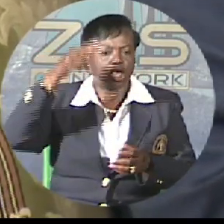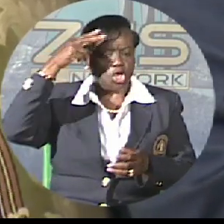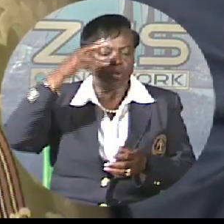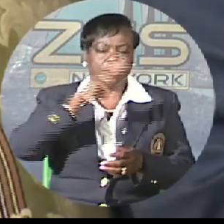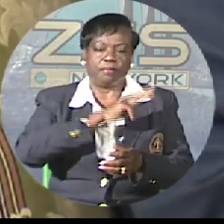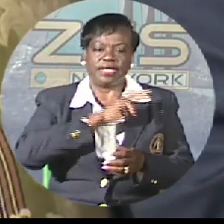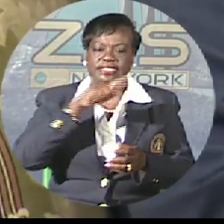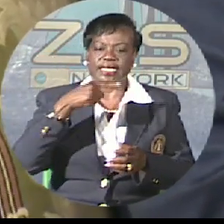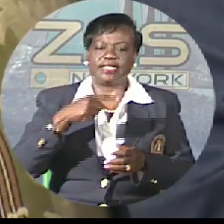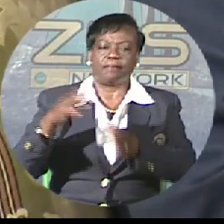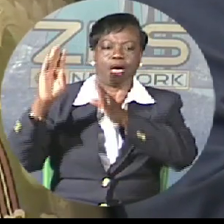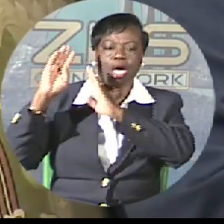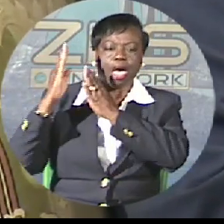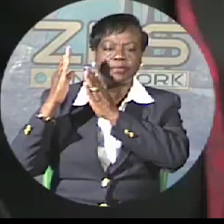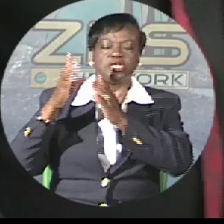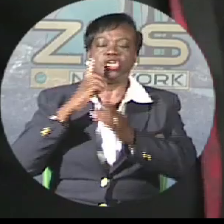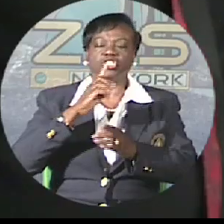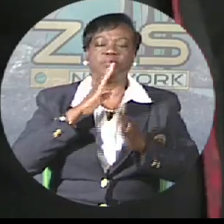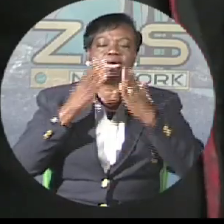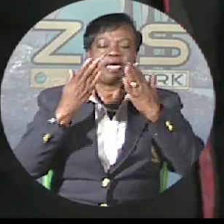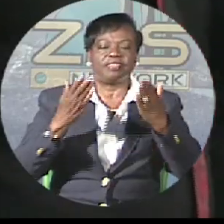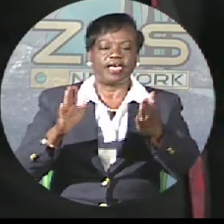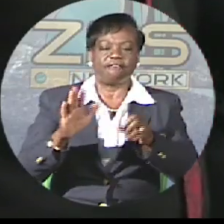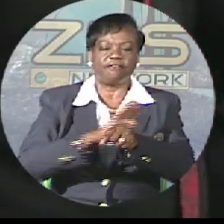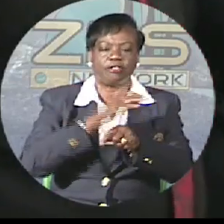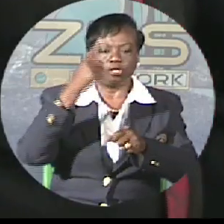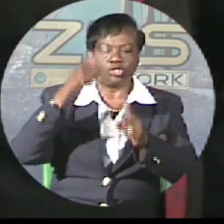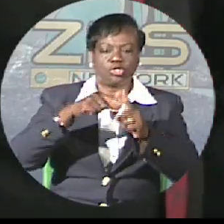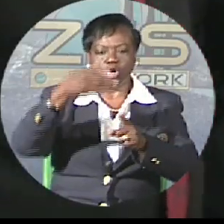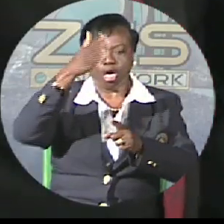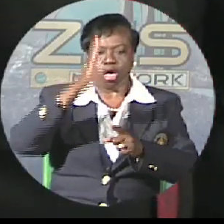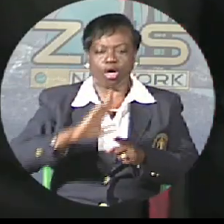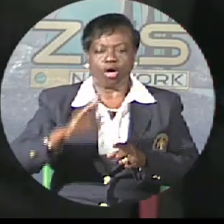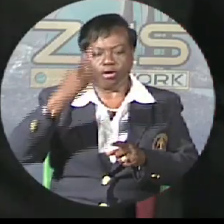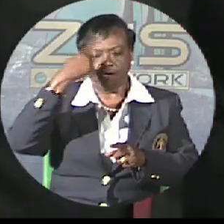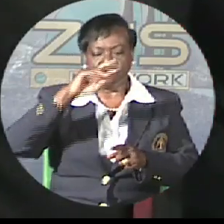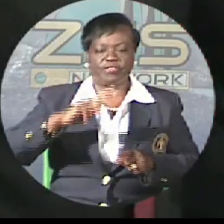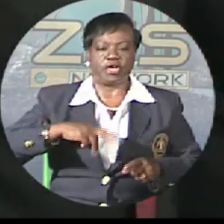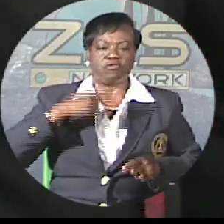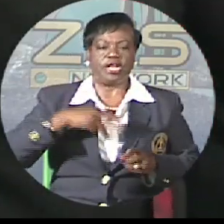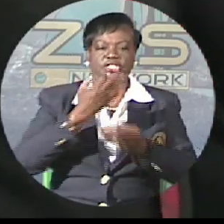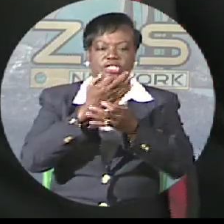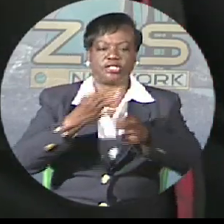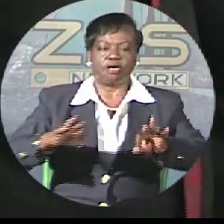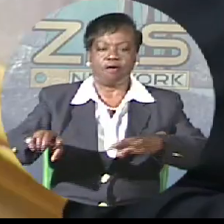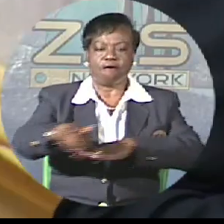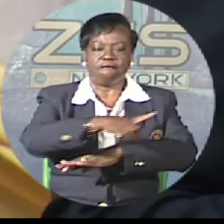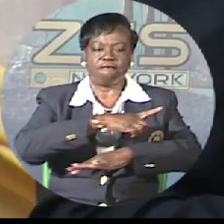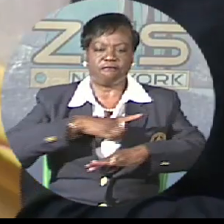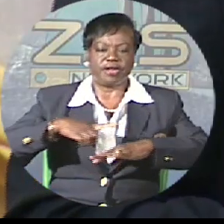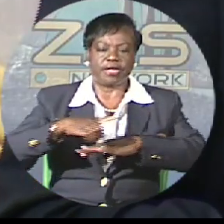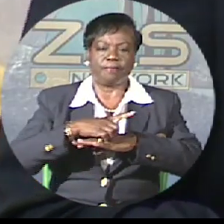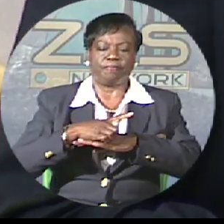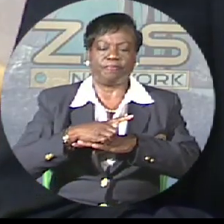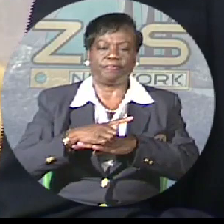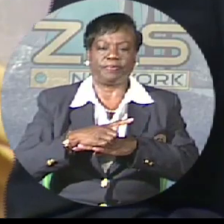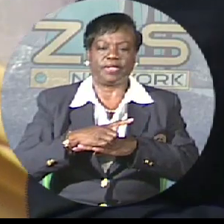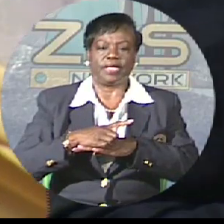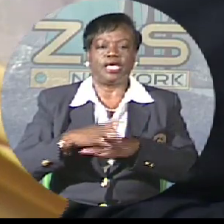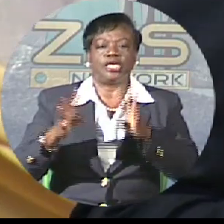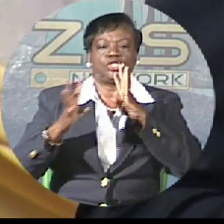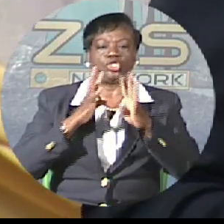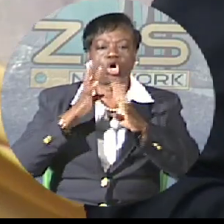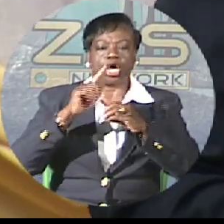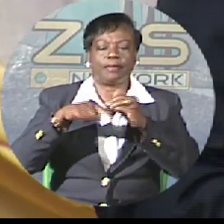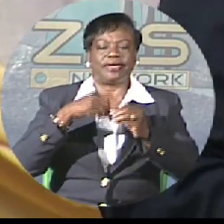thankful to God for our religious freedom and the leaders of the Bahamas Christian Council for their service to national development. Referencing the biblical book